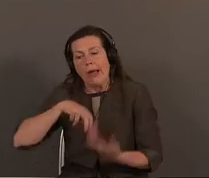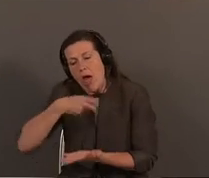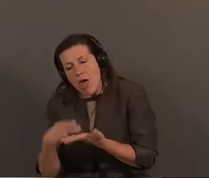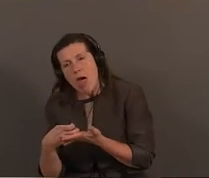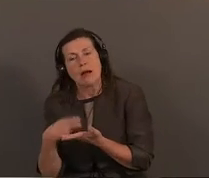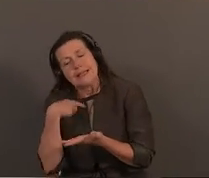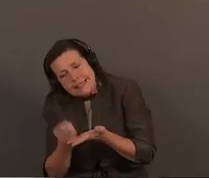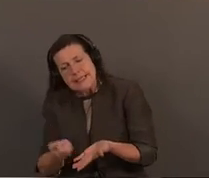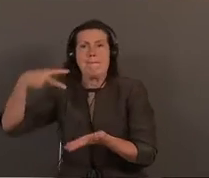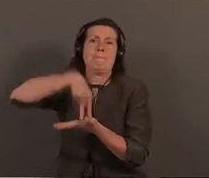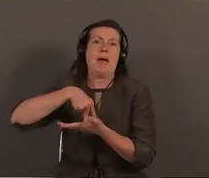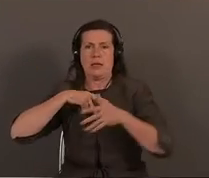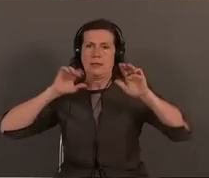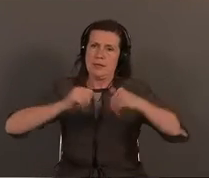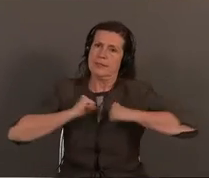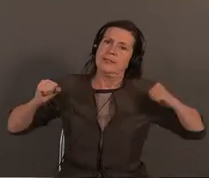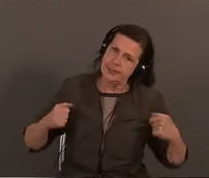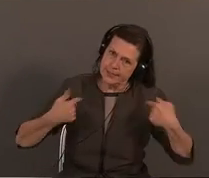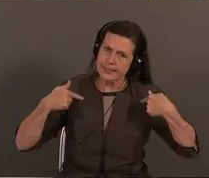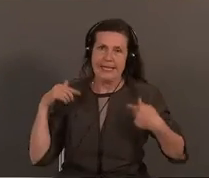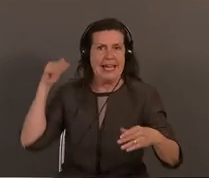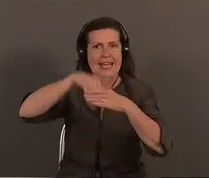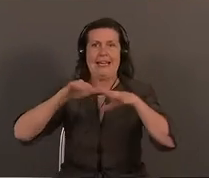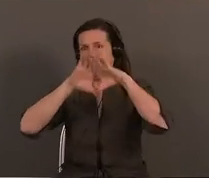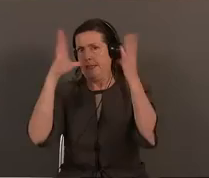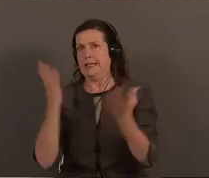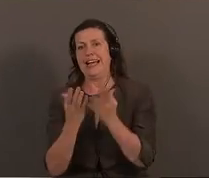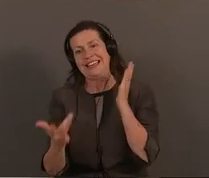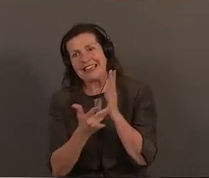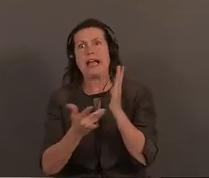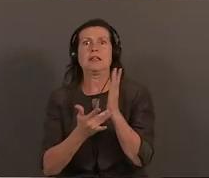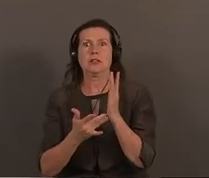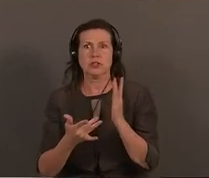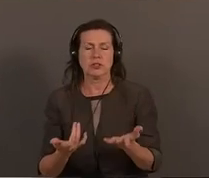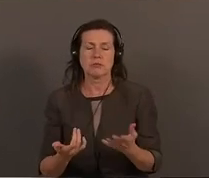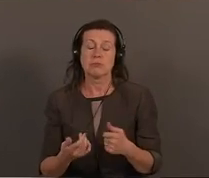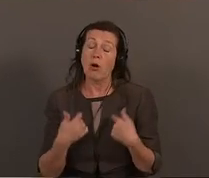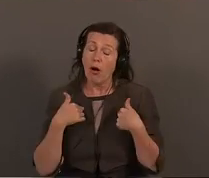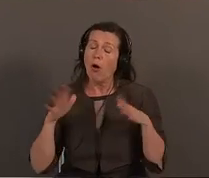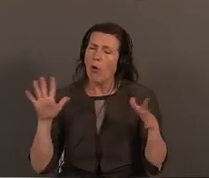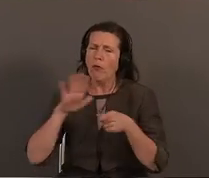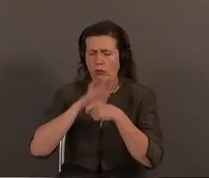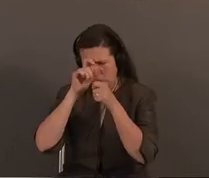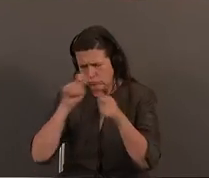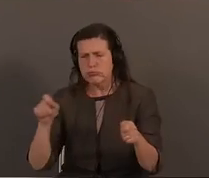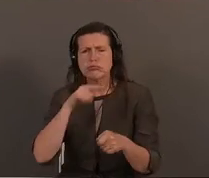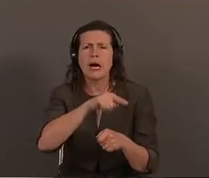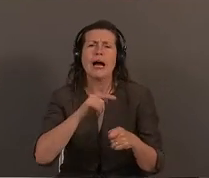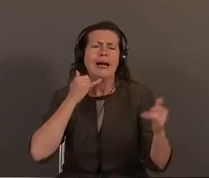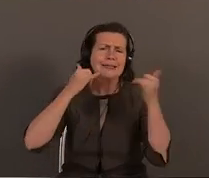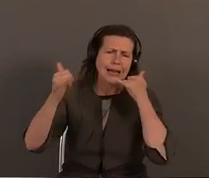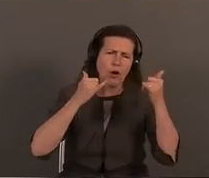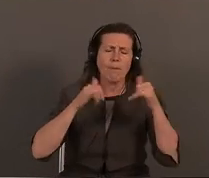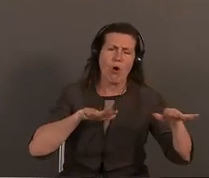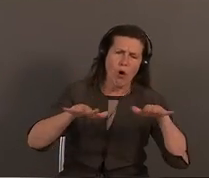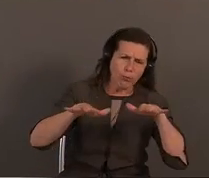in the tech scene. And it is, I mean, I fully respect telecom operators, I fully respect